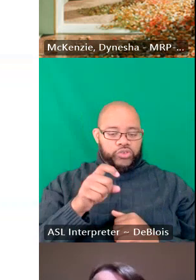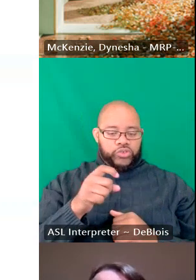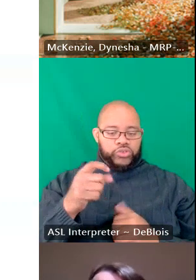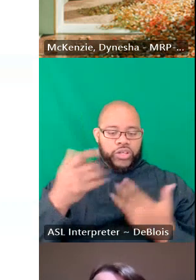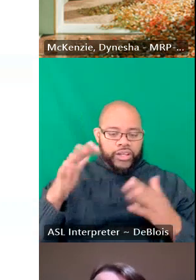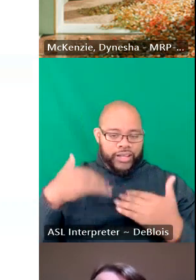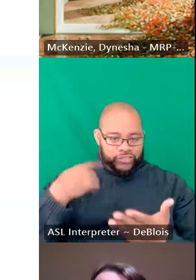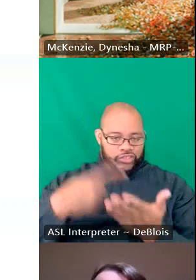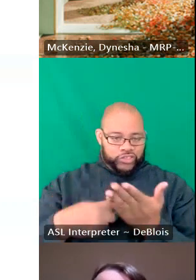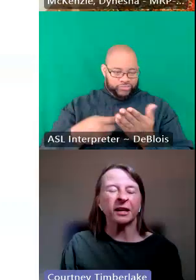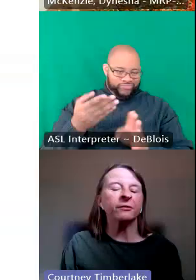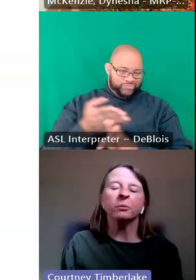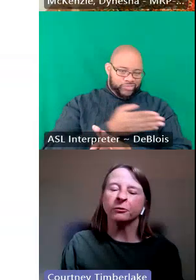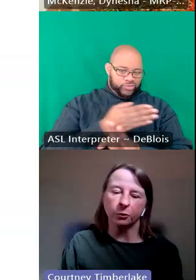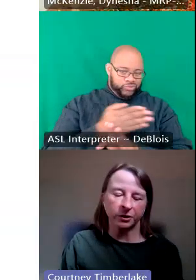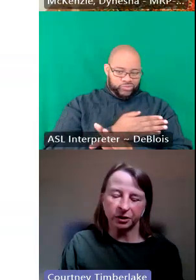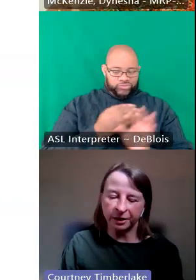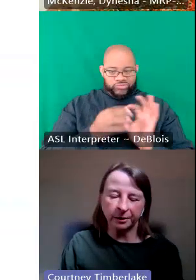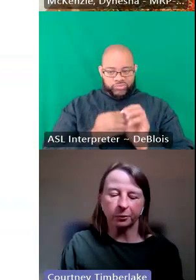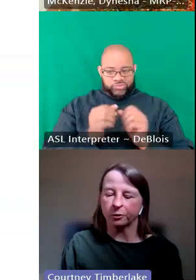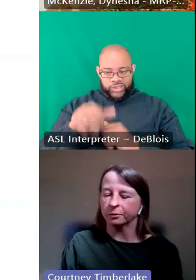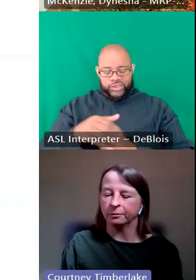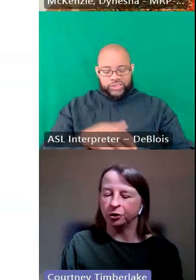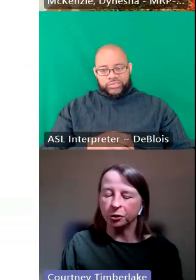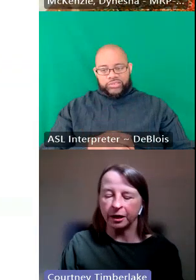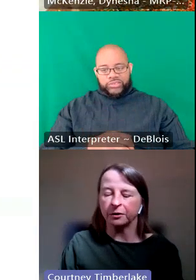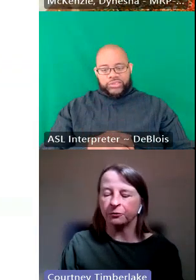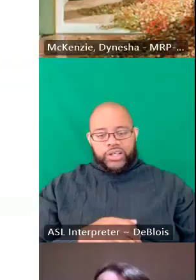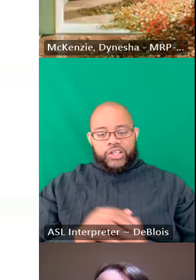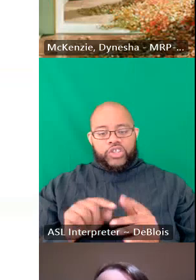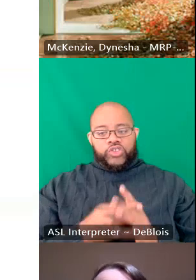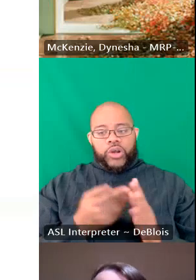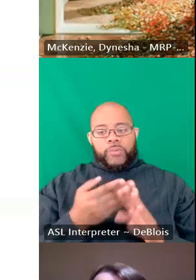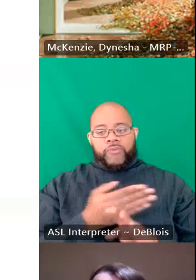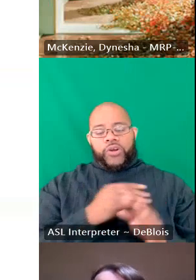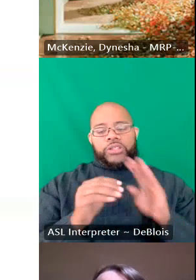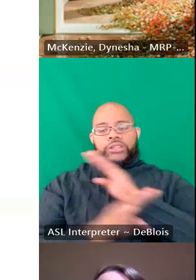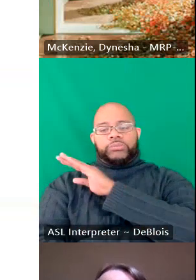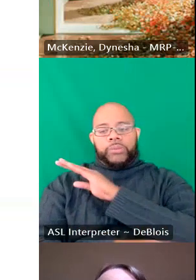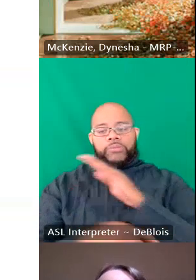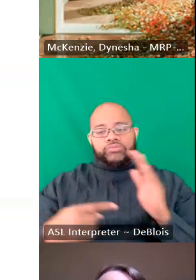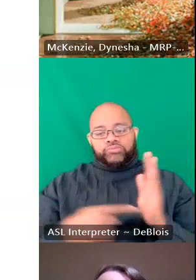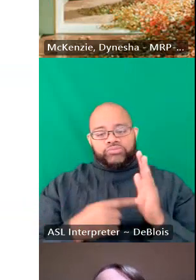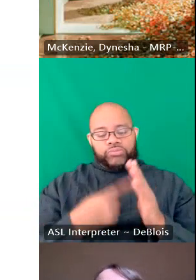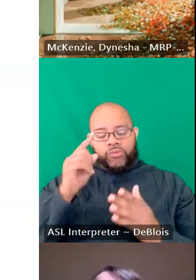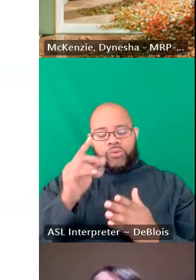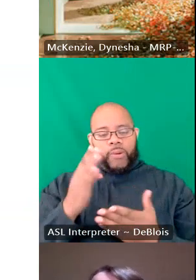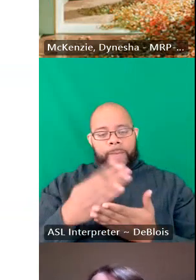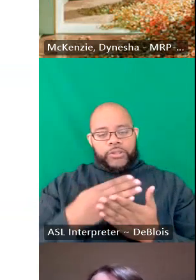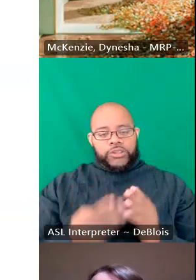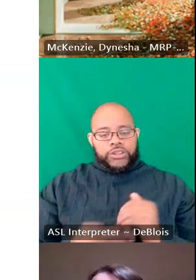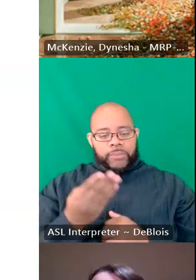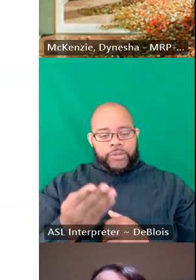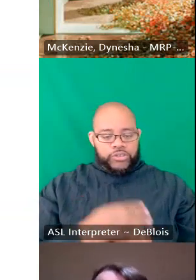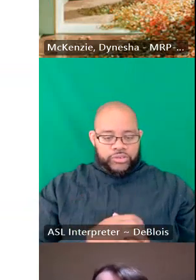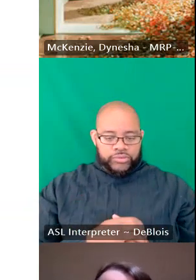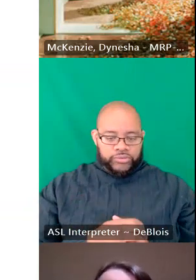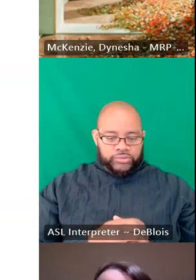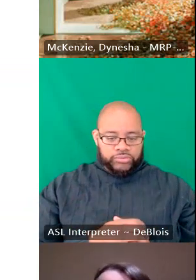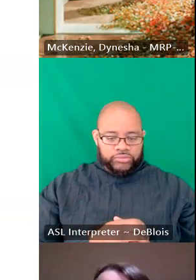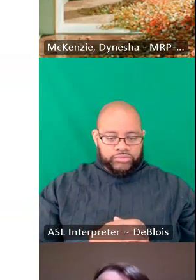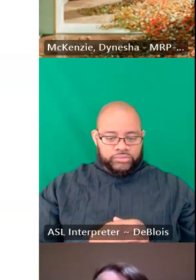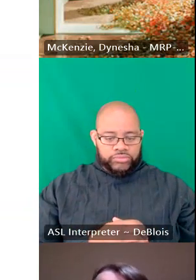going on starting even before the September due date for agency budget submissions, right? So